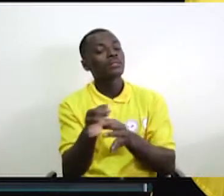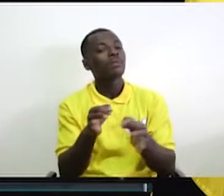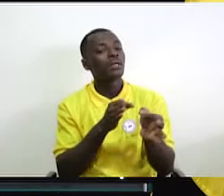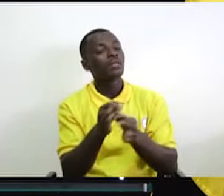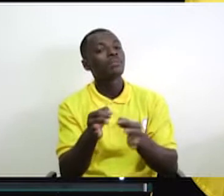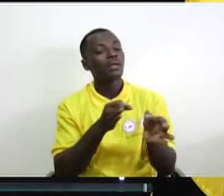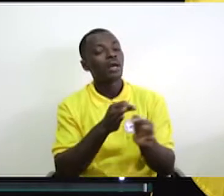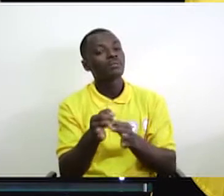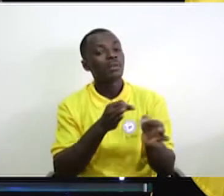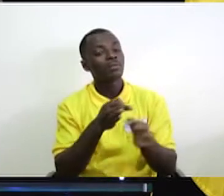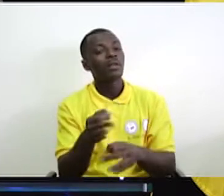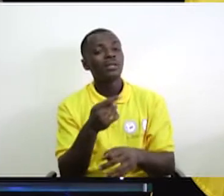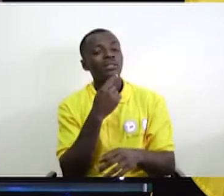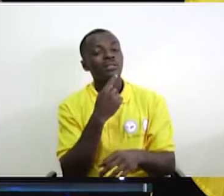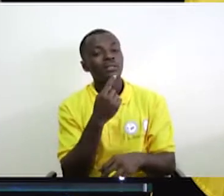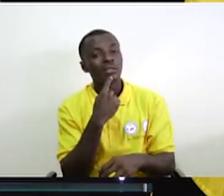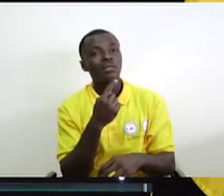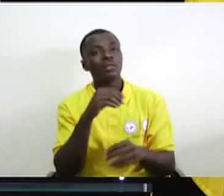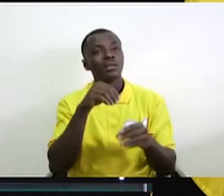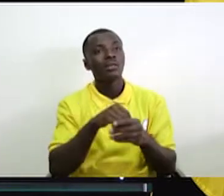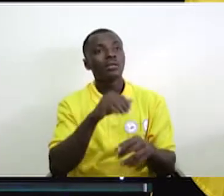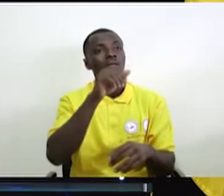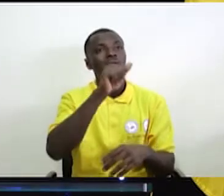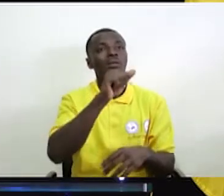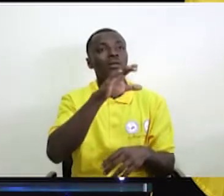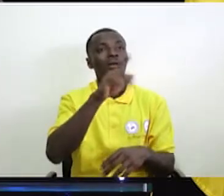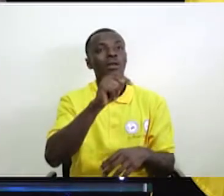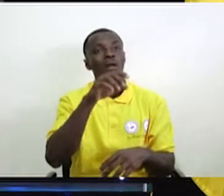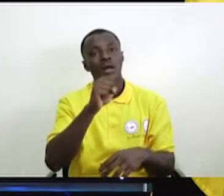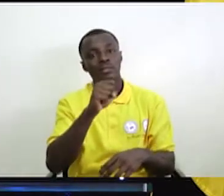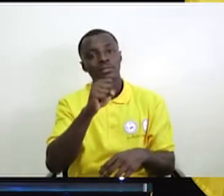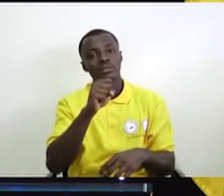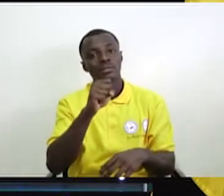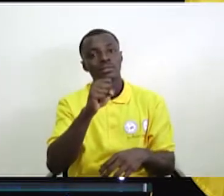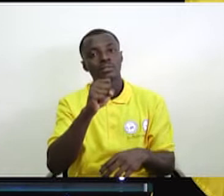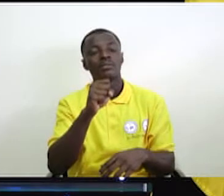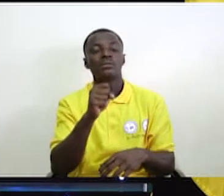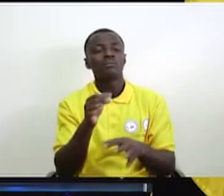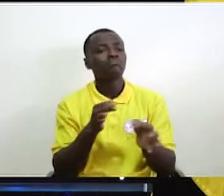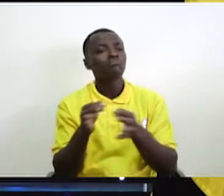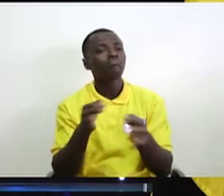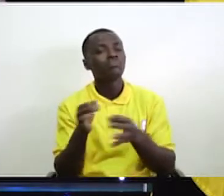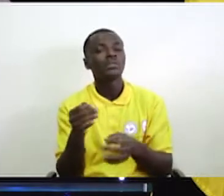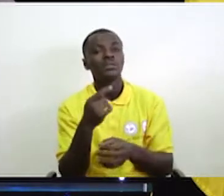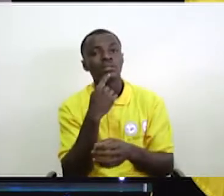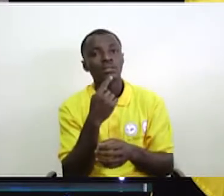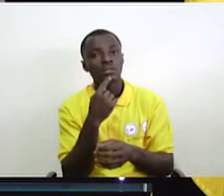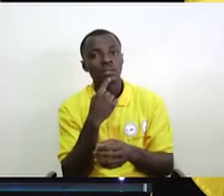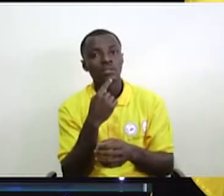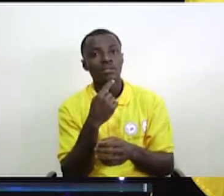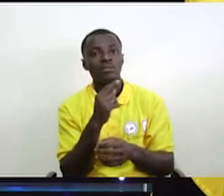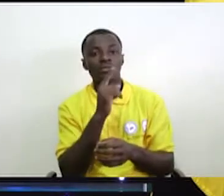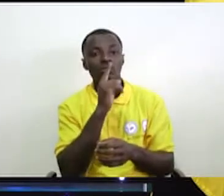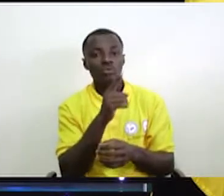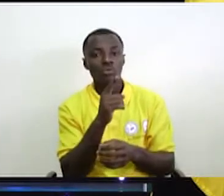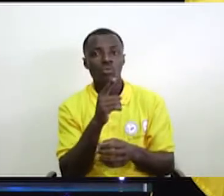hear Penny Petro as there was an underlying factor. The divine rock